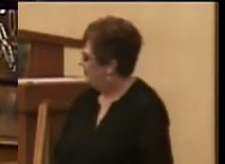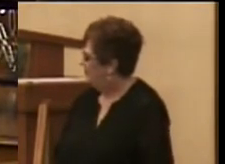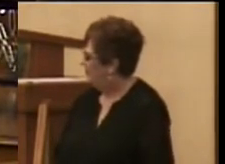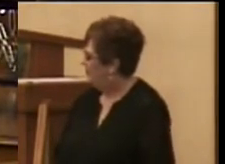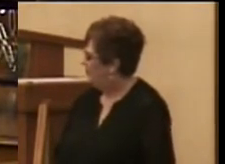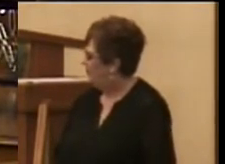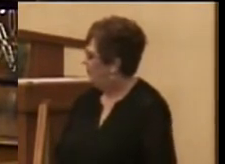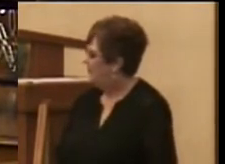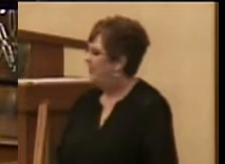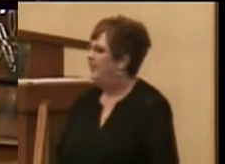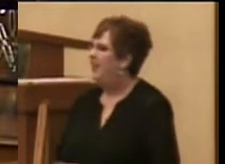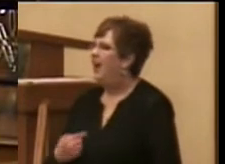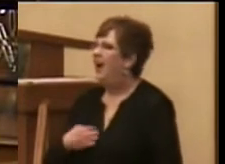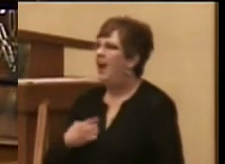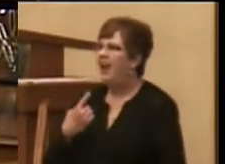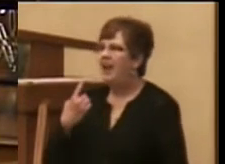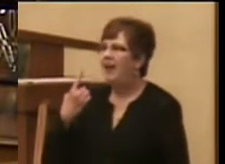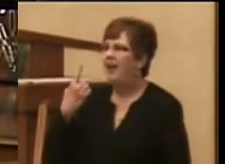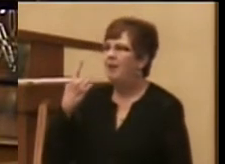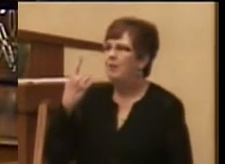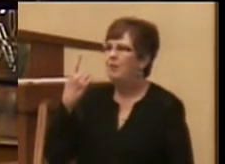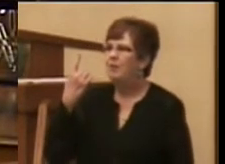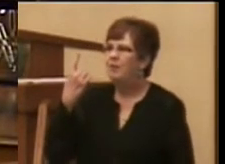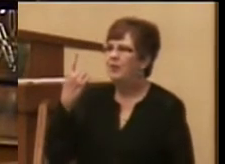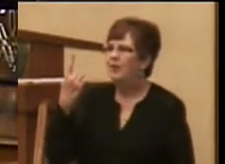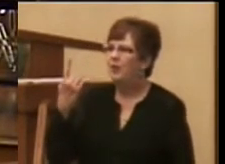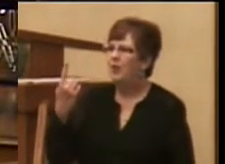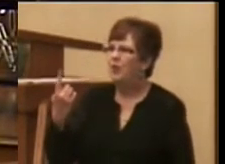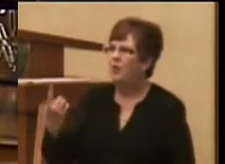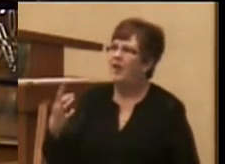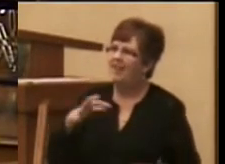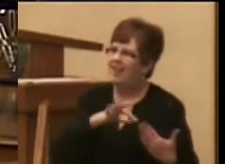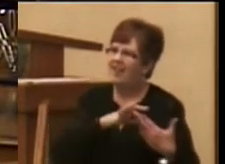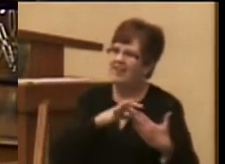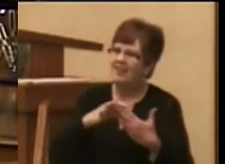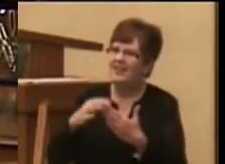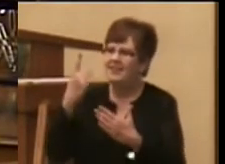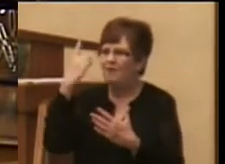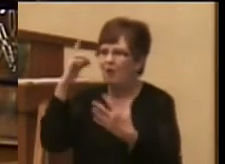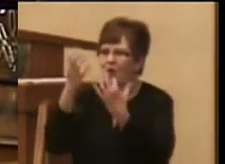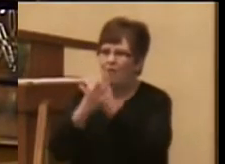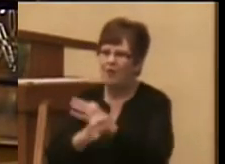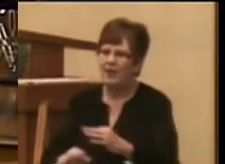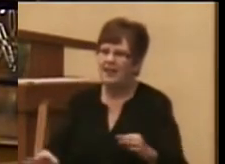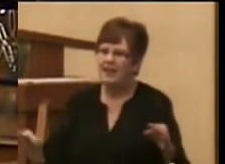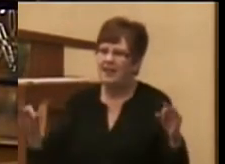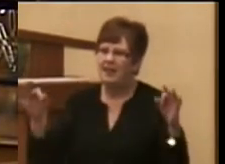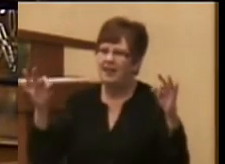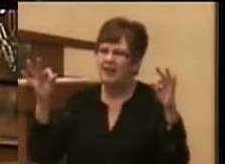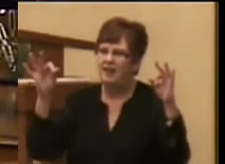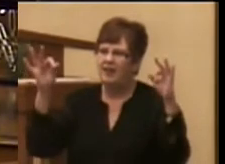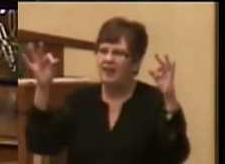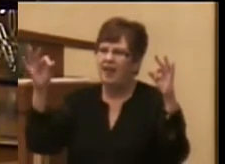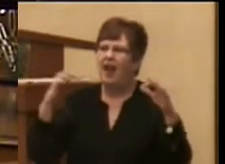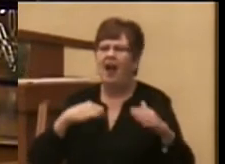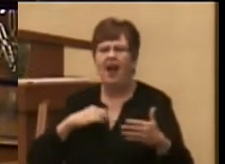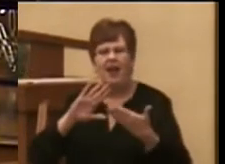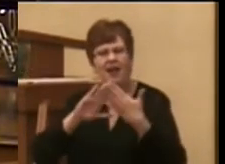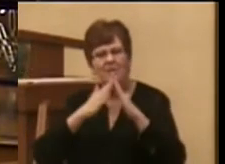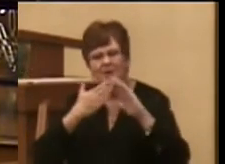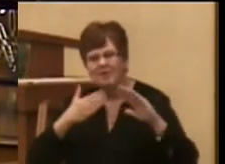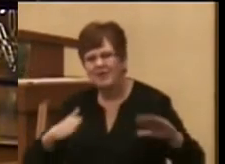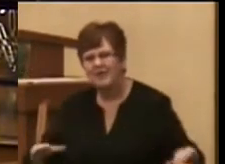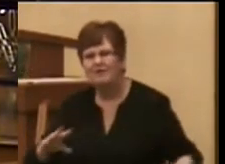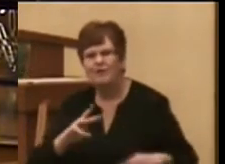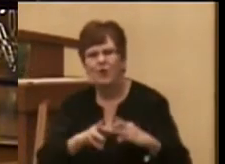I am the word that leads all to freedom. I am the peace the world